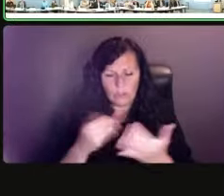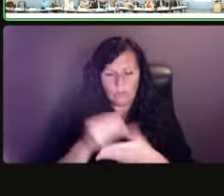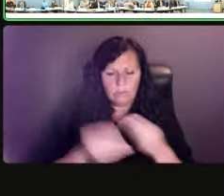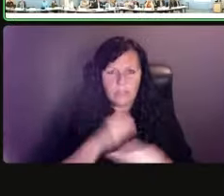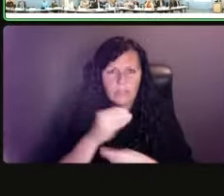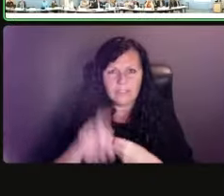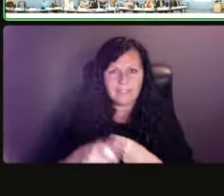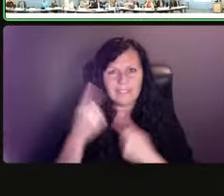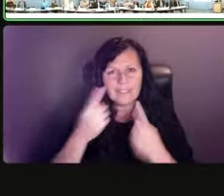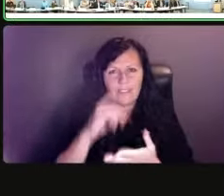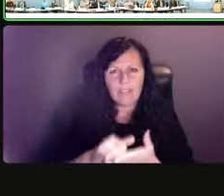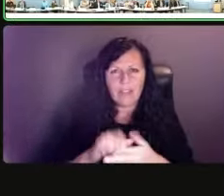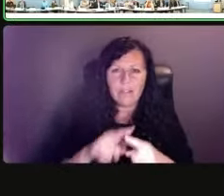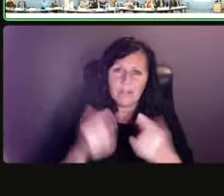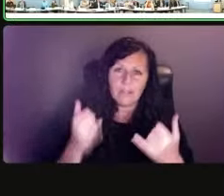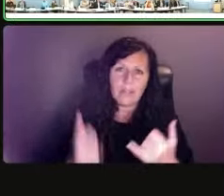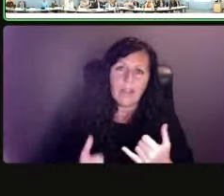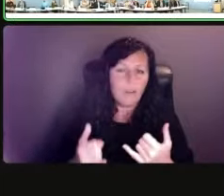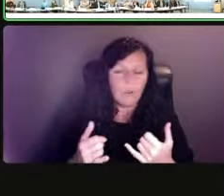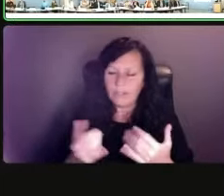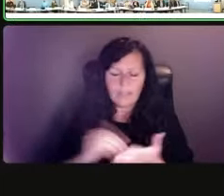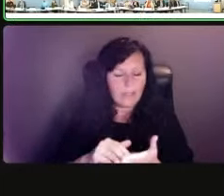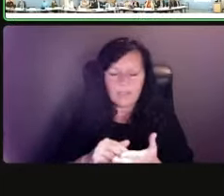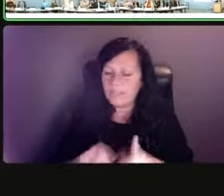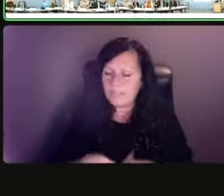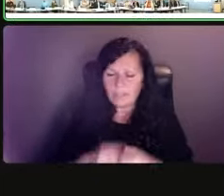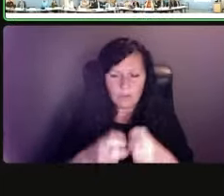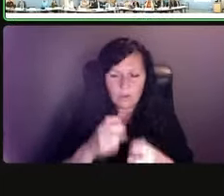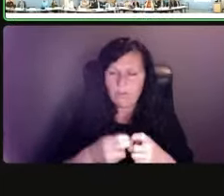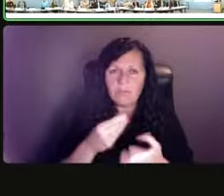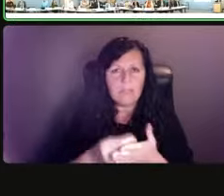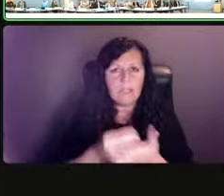at retracting that and going backwards. Thank you.